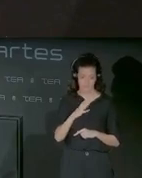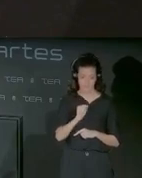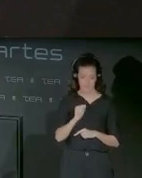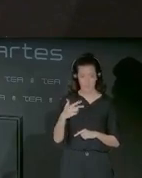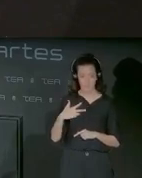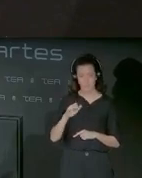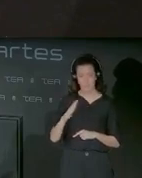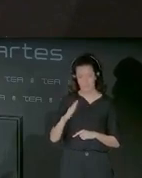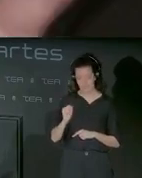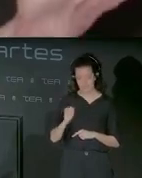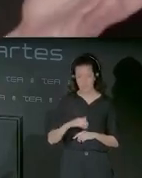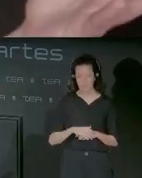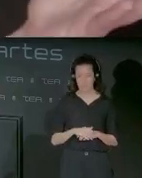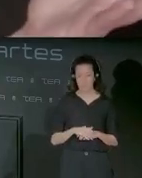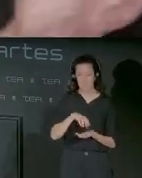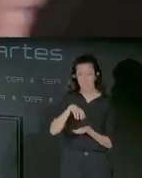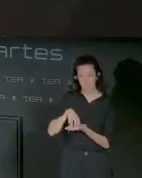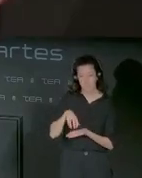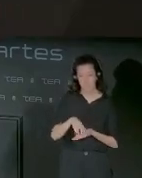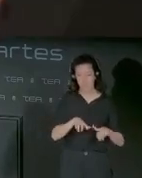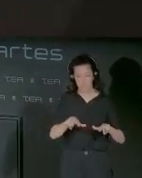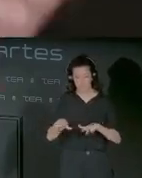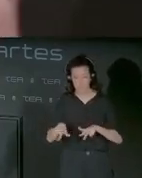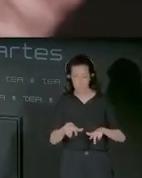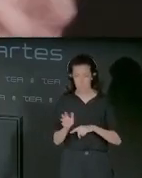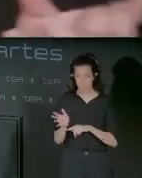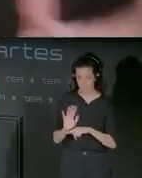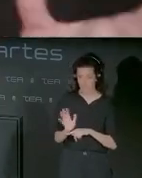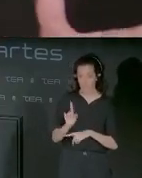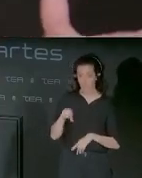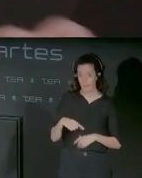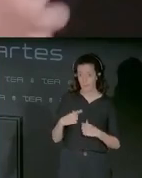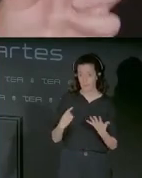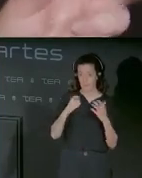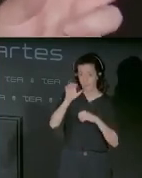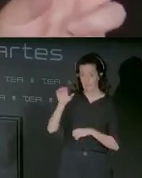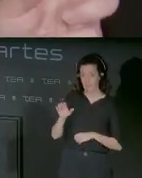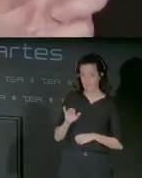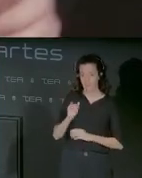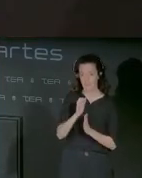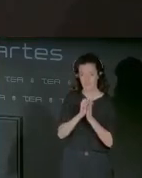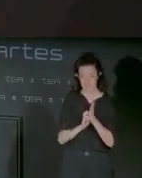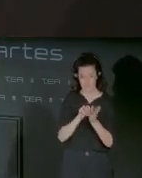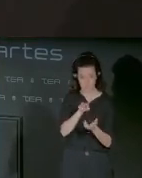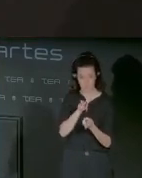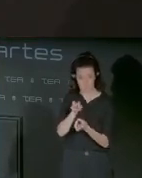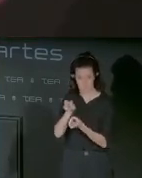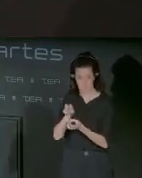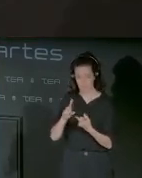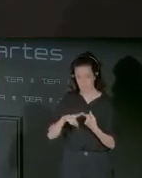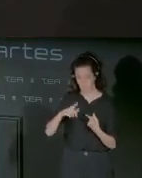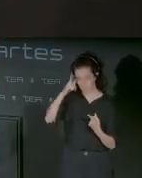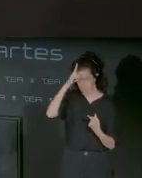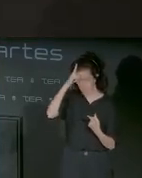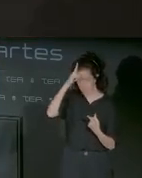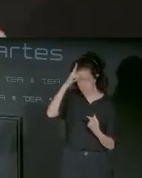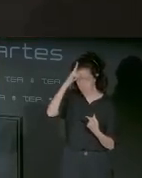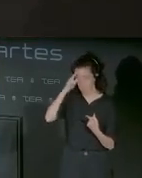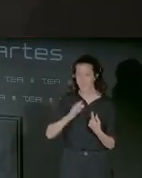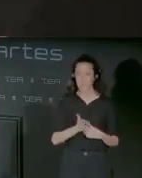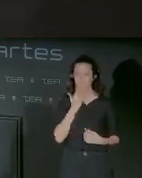tax incentives. You mentioned Germany, it's not a tax break as such, but it's close to it. But we have, of course, in France,